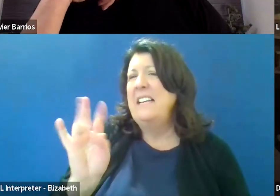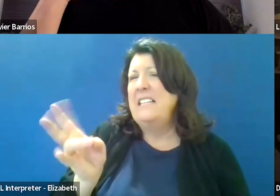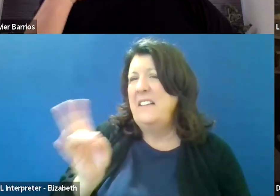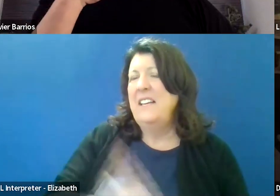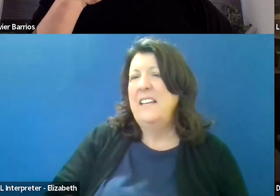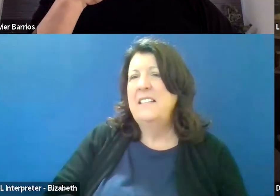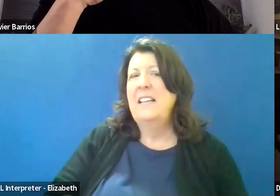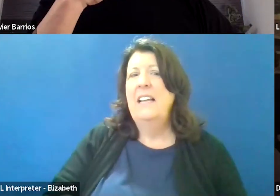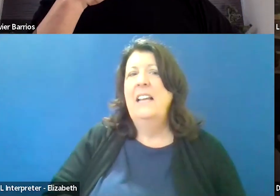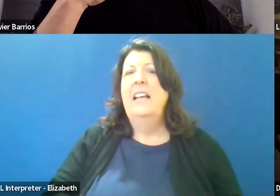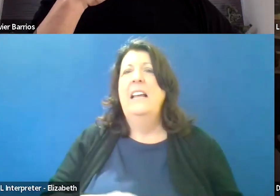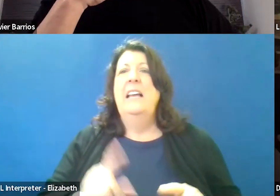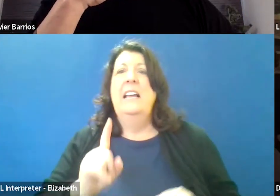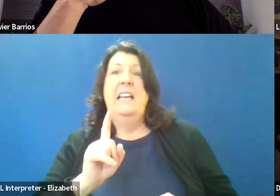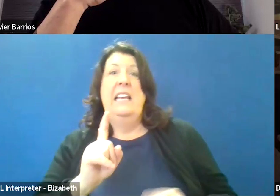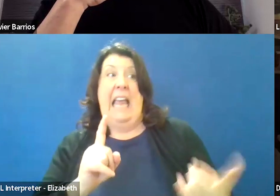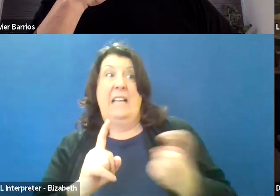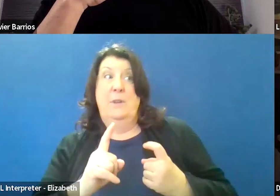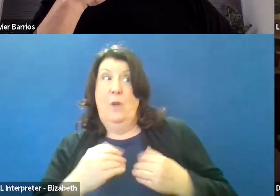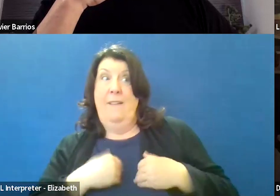said, but yeah, but I want to know your opinion. And I said, my opinion is this: